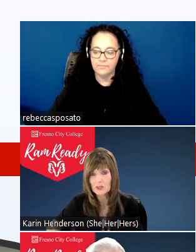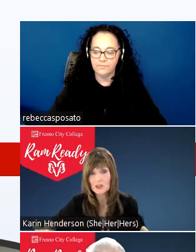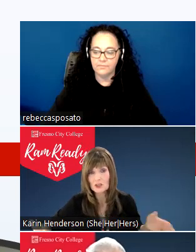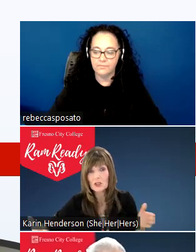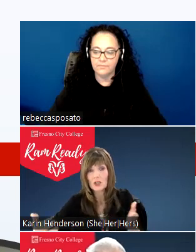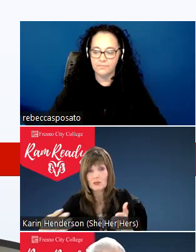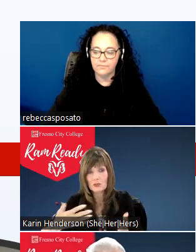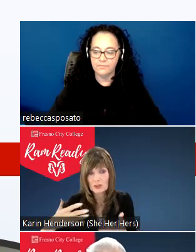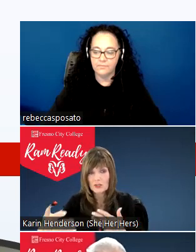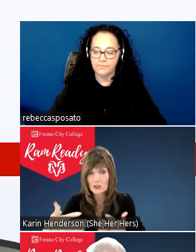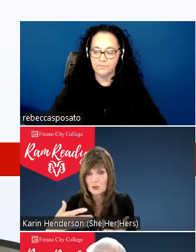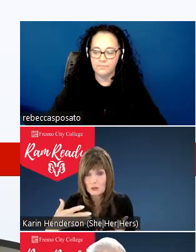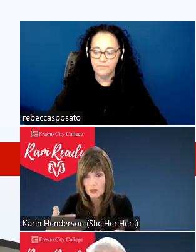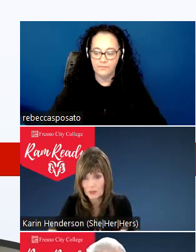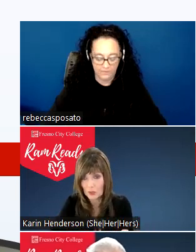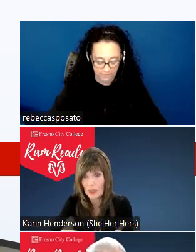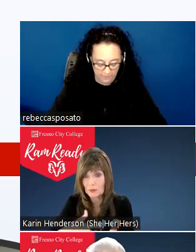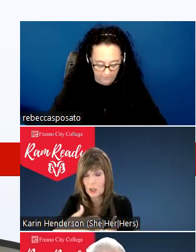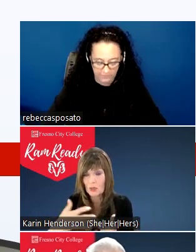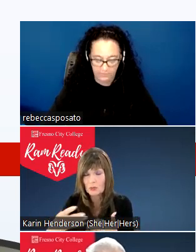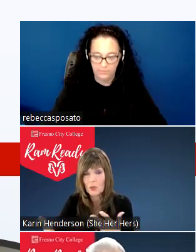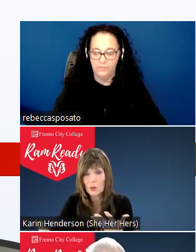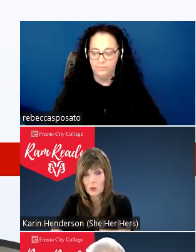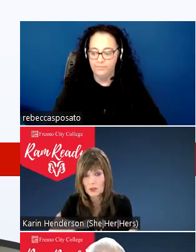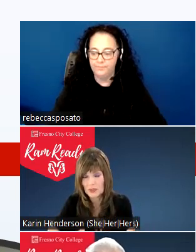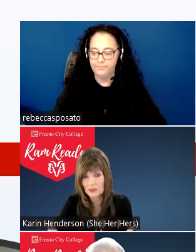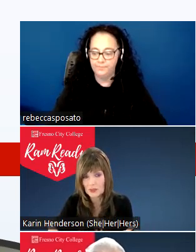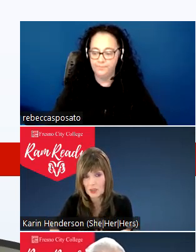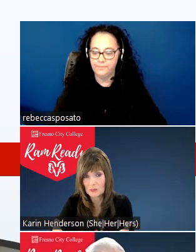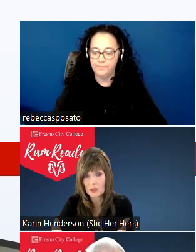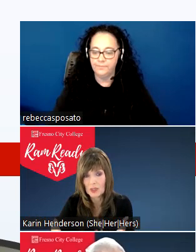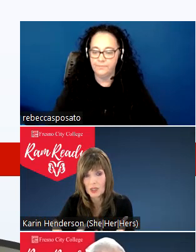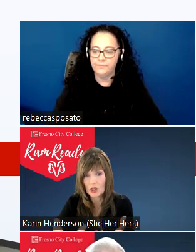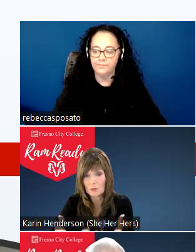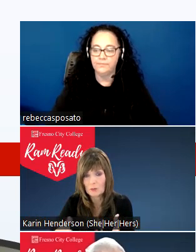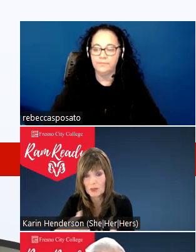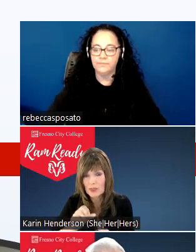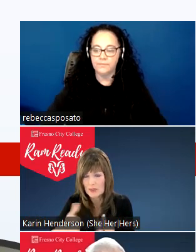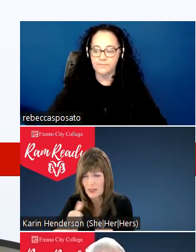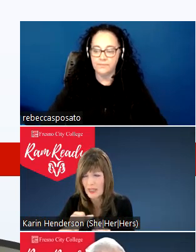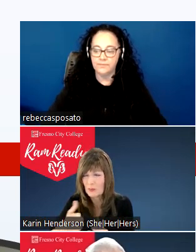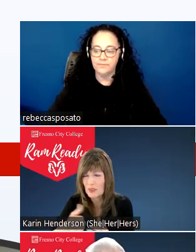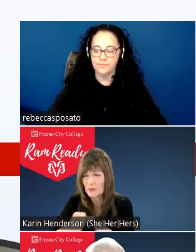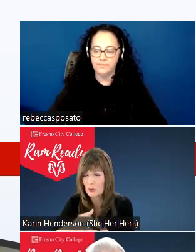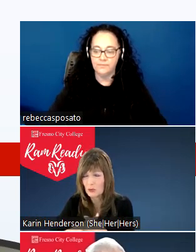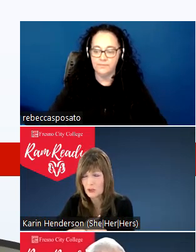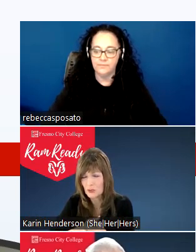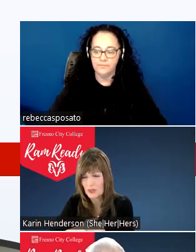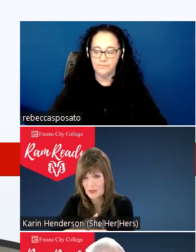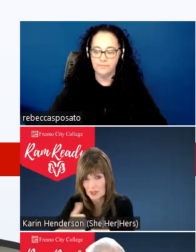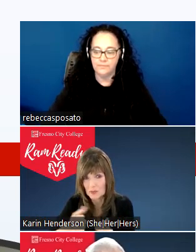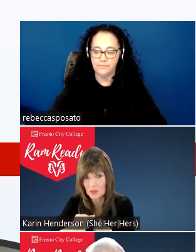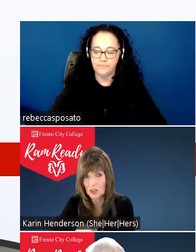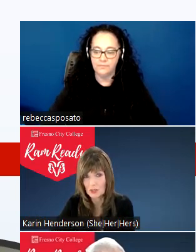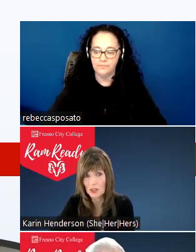lot easier for us to do it if you have a laptop or a desktop because it can be difficult to do